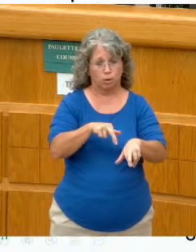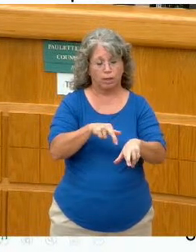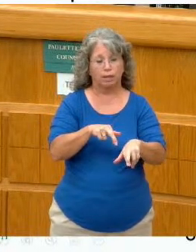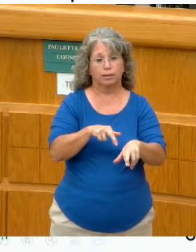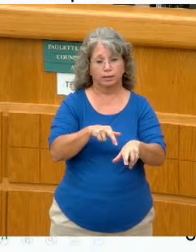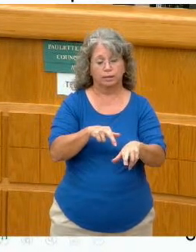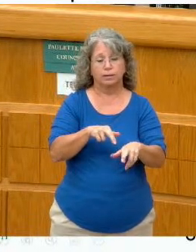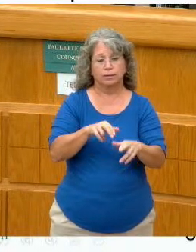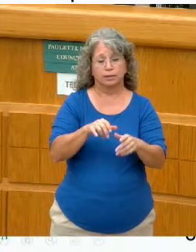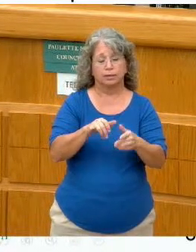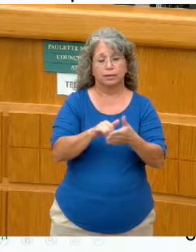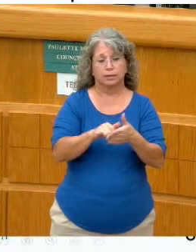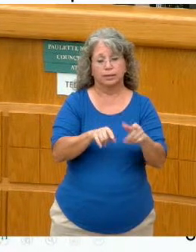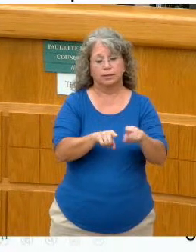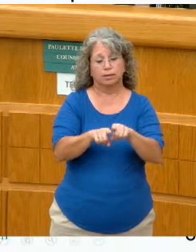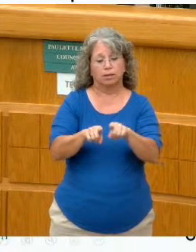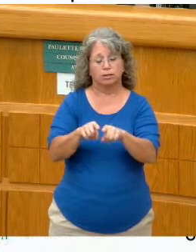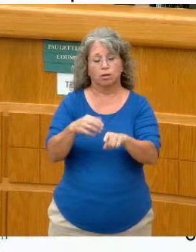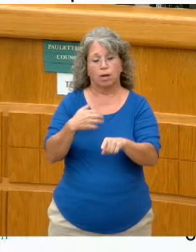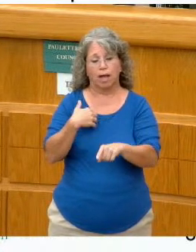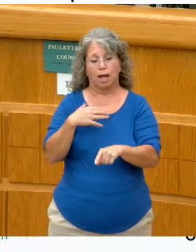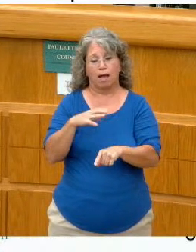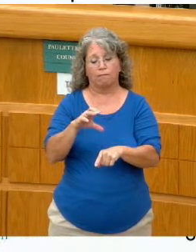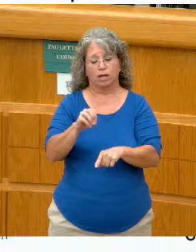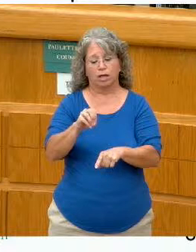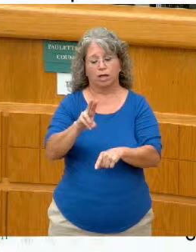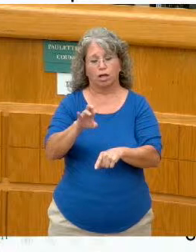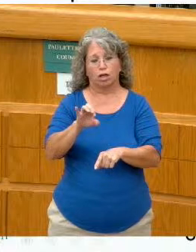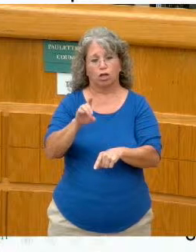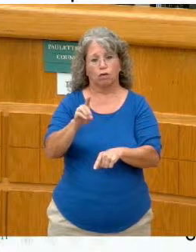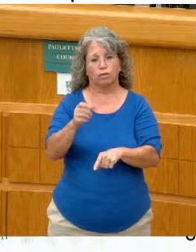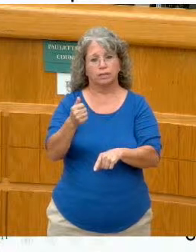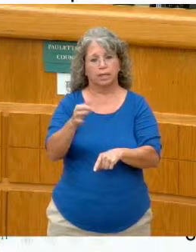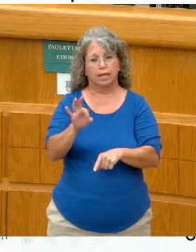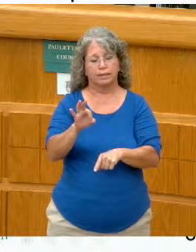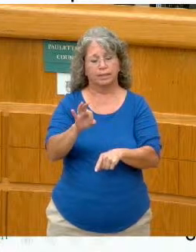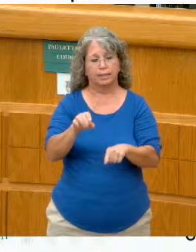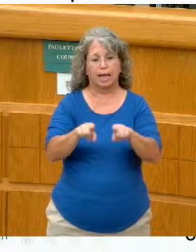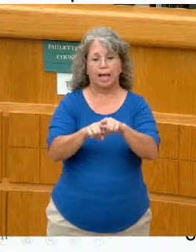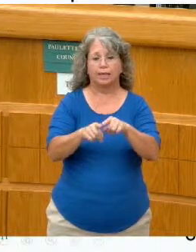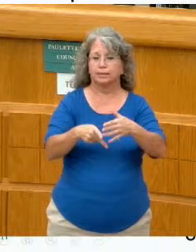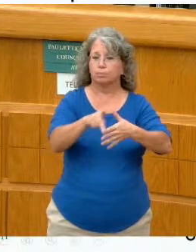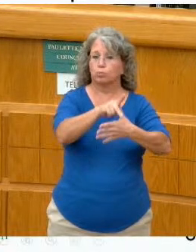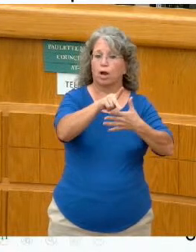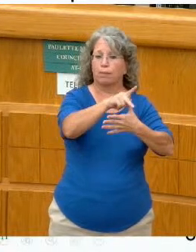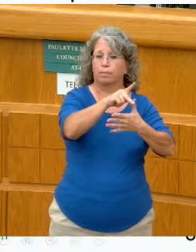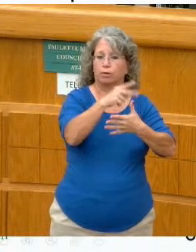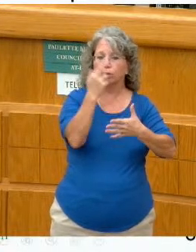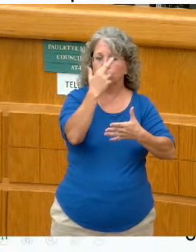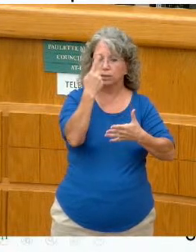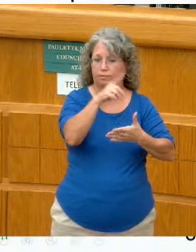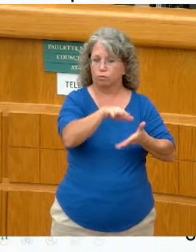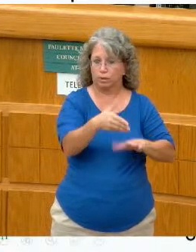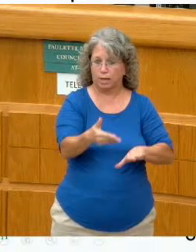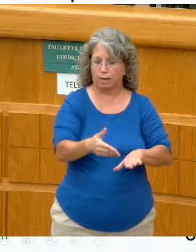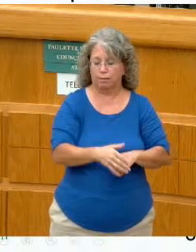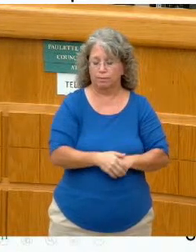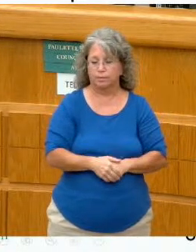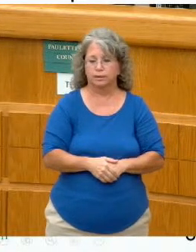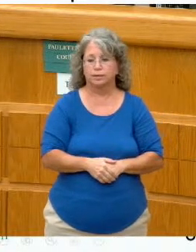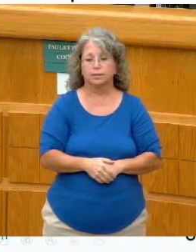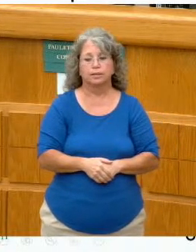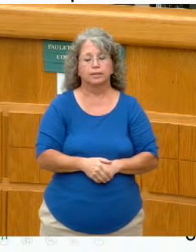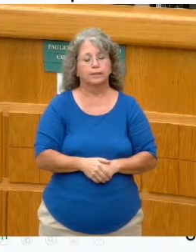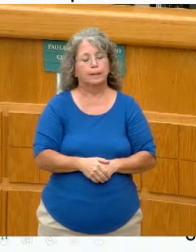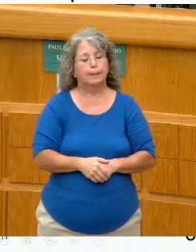have COVID-19 as the primary reason for death. And again, everybody needs to recognize that